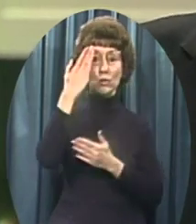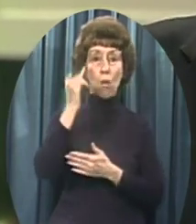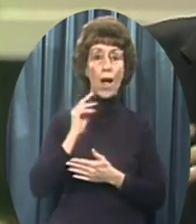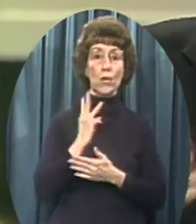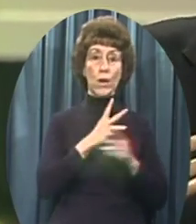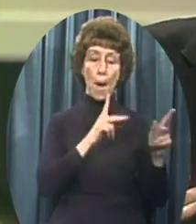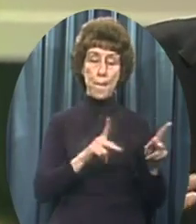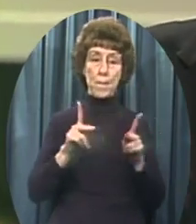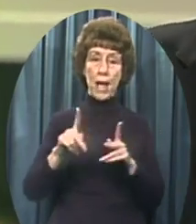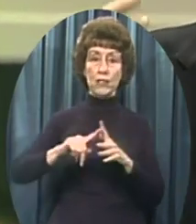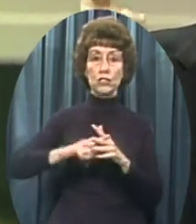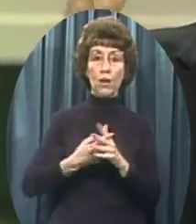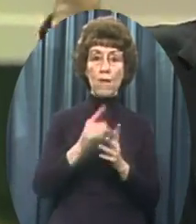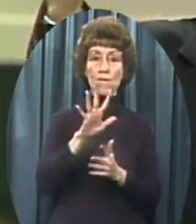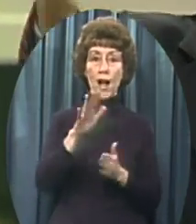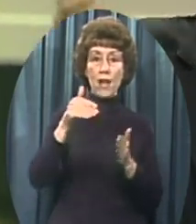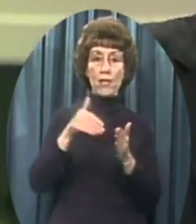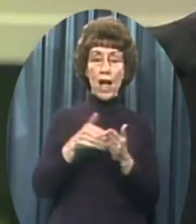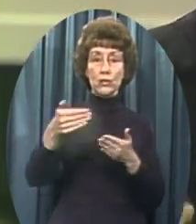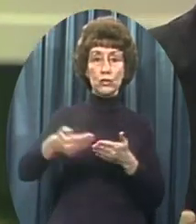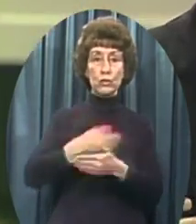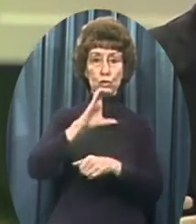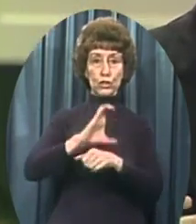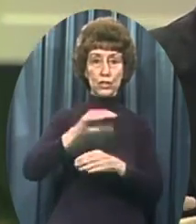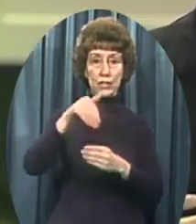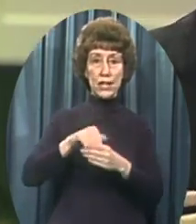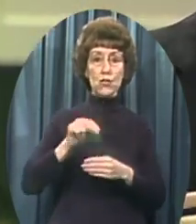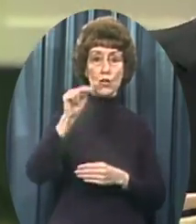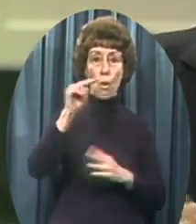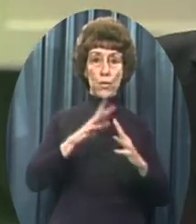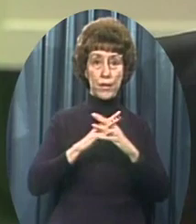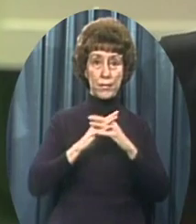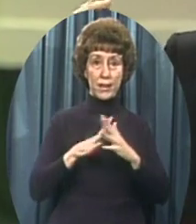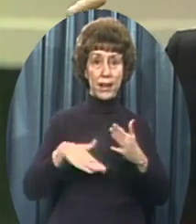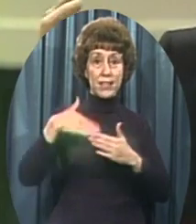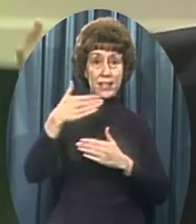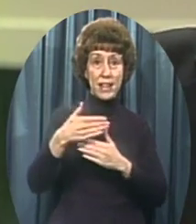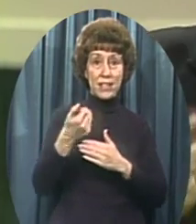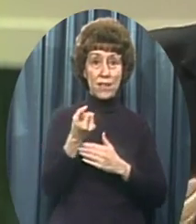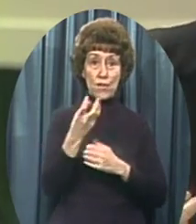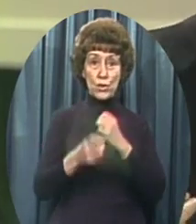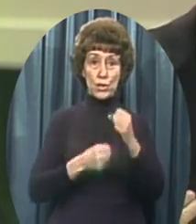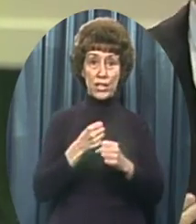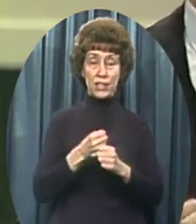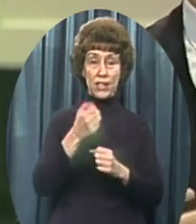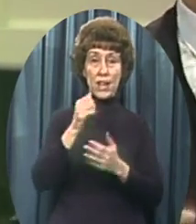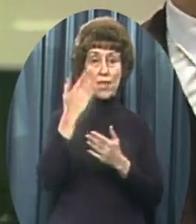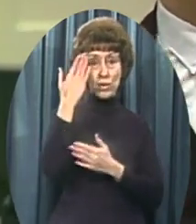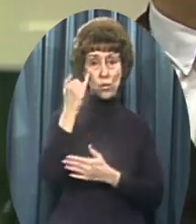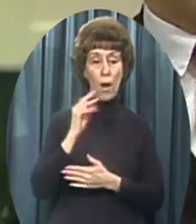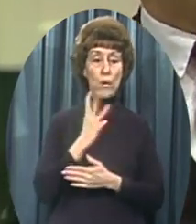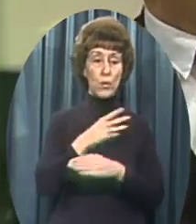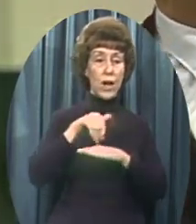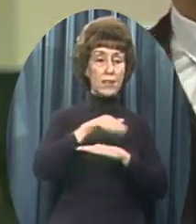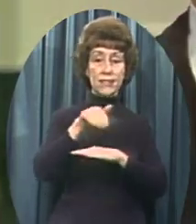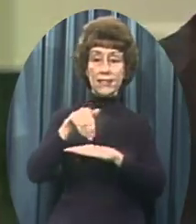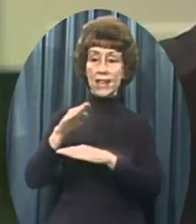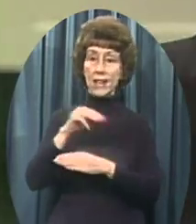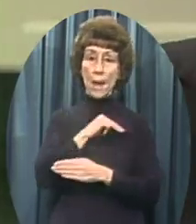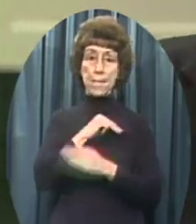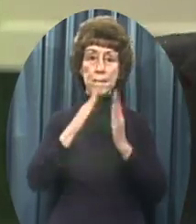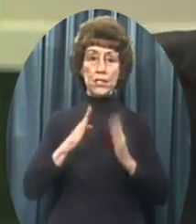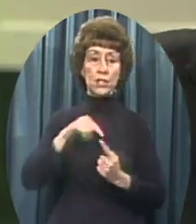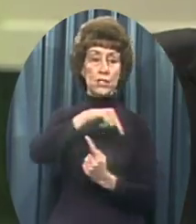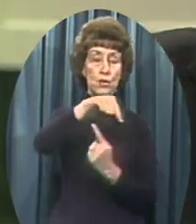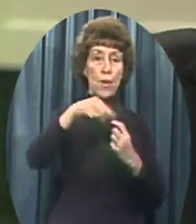start 5,000 new churches in North America in the next few years. And that's why we're sending missionaries around the world. That's why we want to have